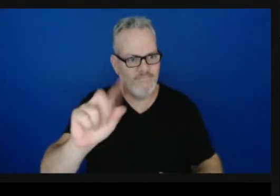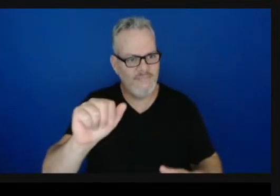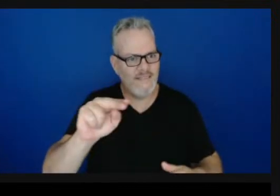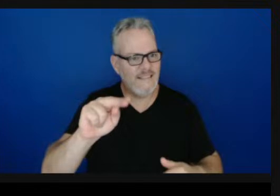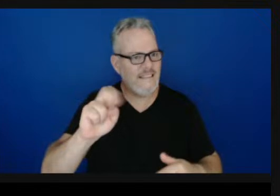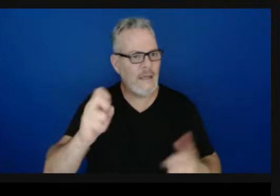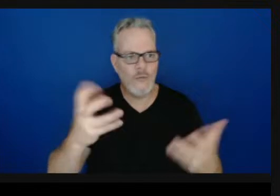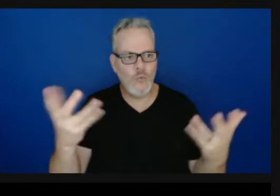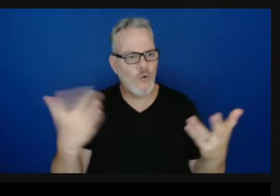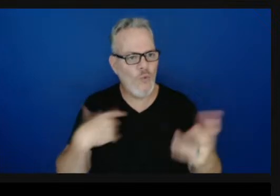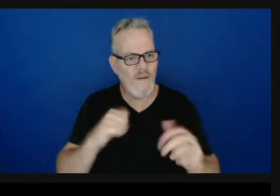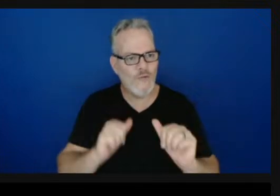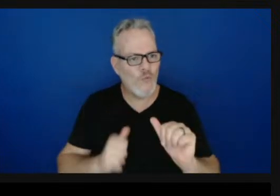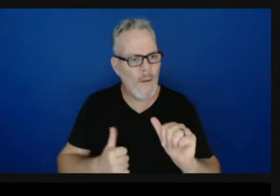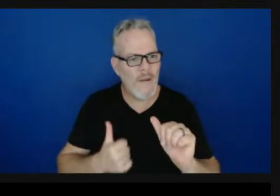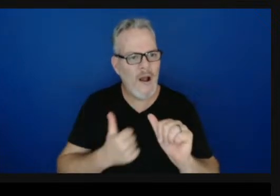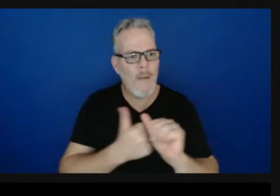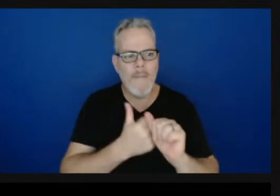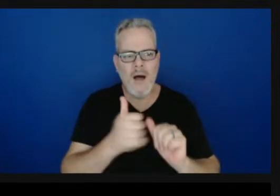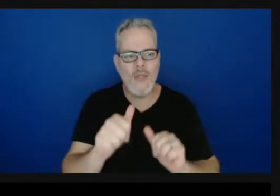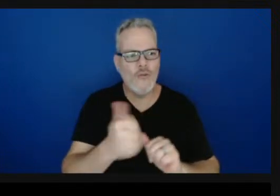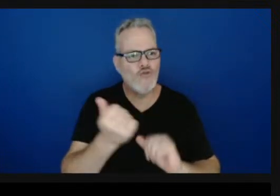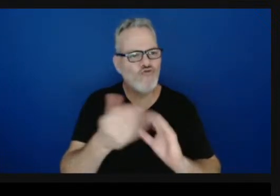up. Any other discussion to be had?